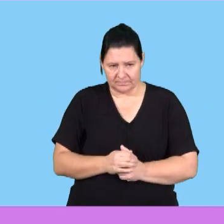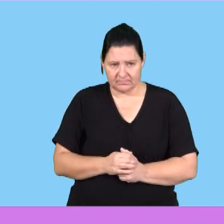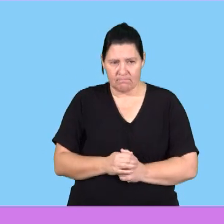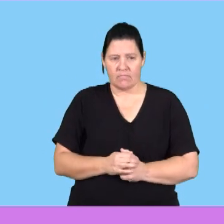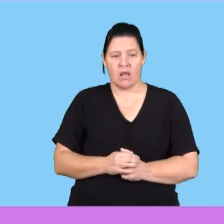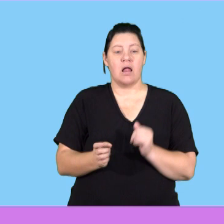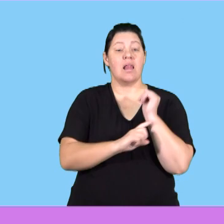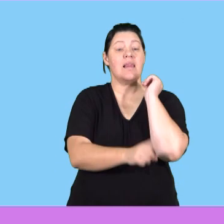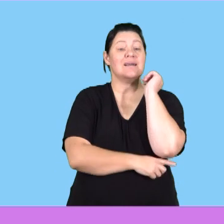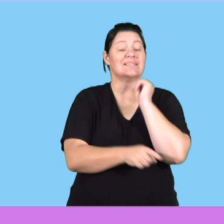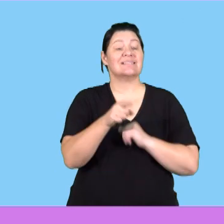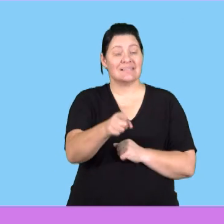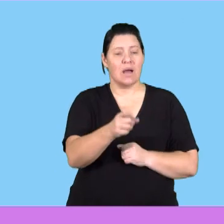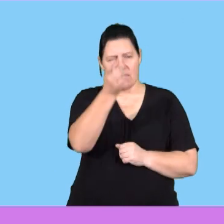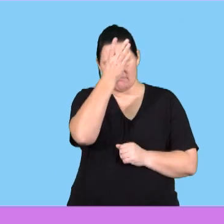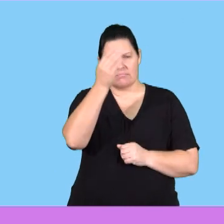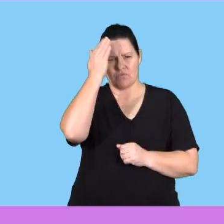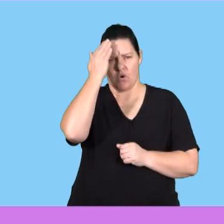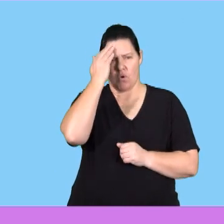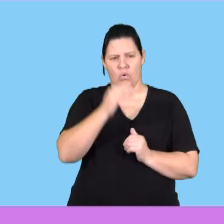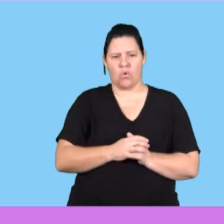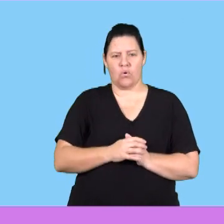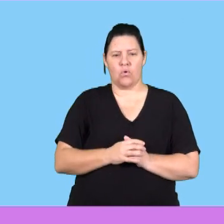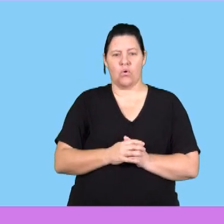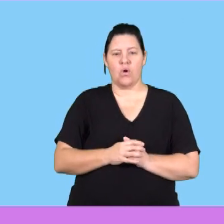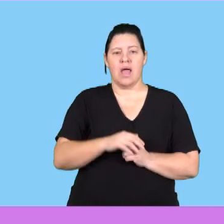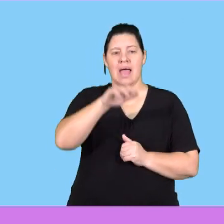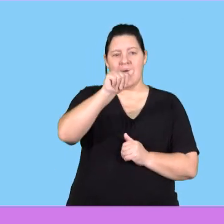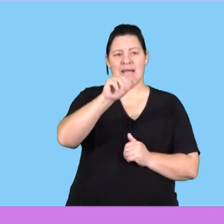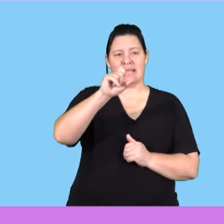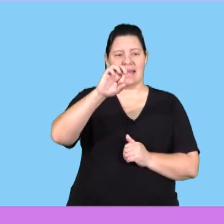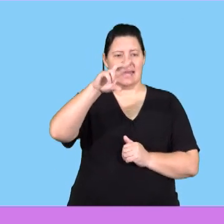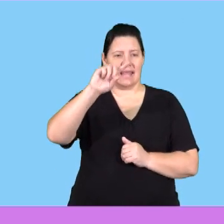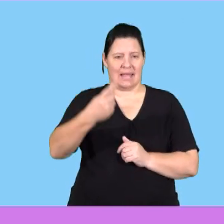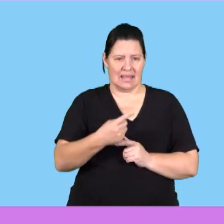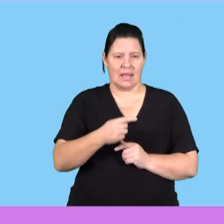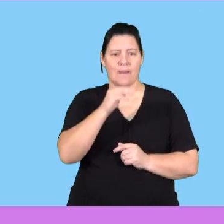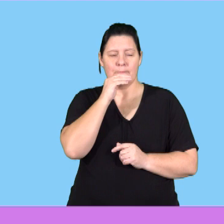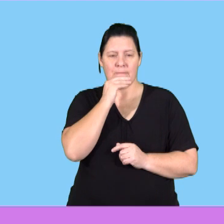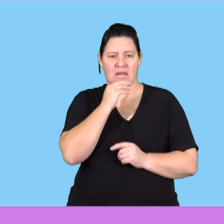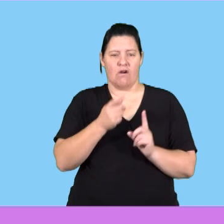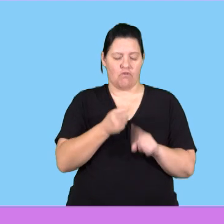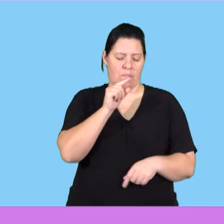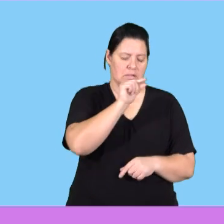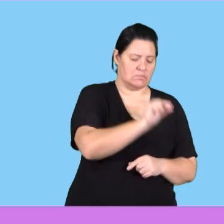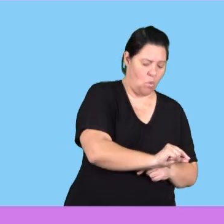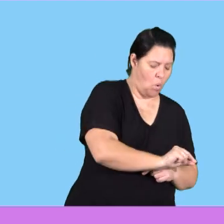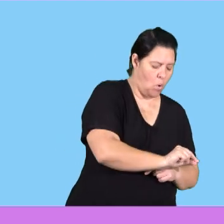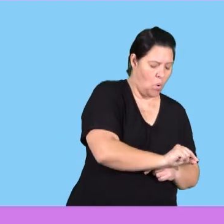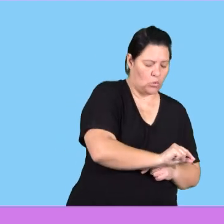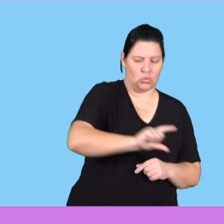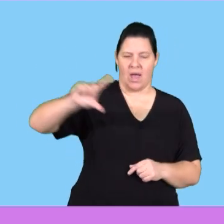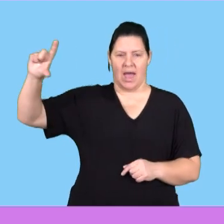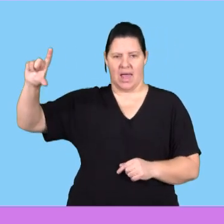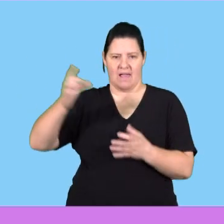Then lastly, and you should be familiar with this, is that ascending order means you write your numbers right from the smallest